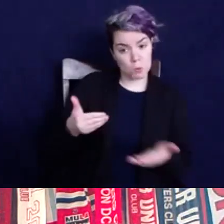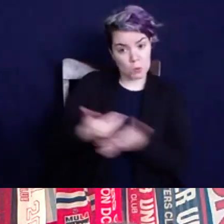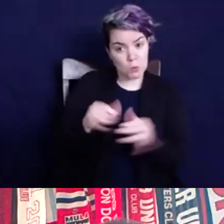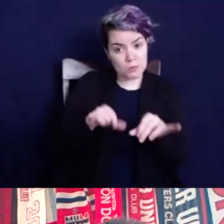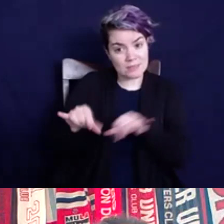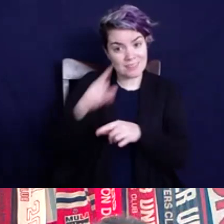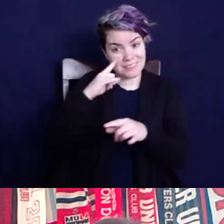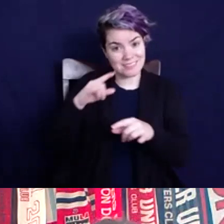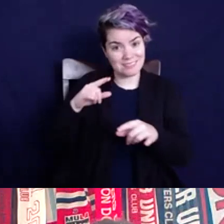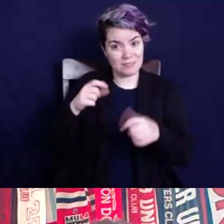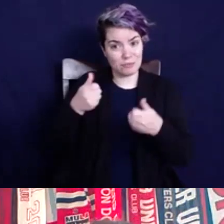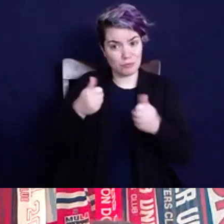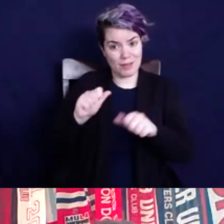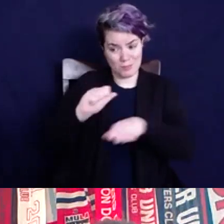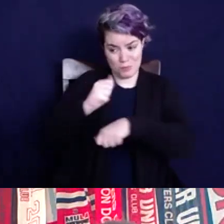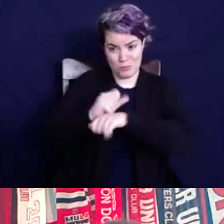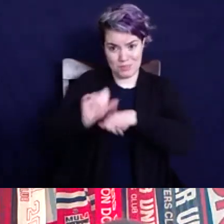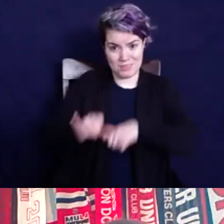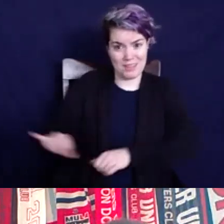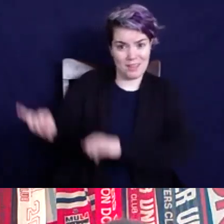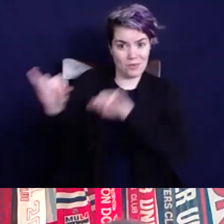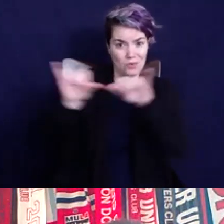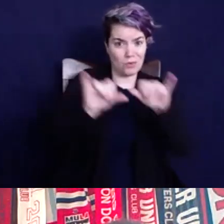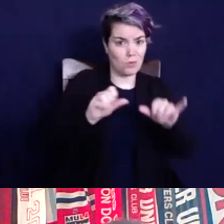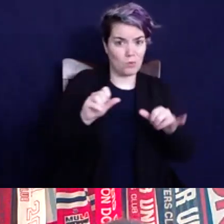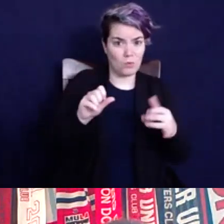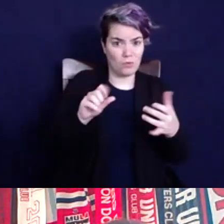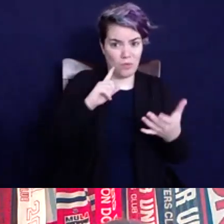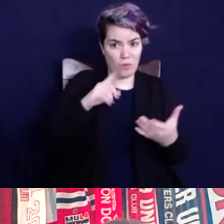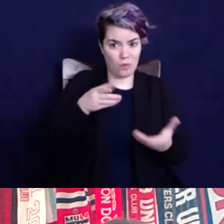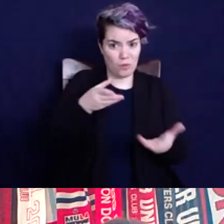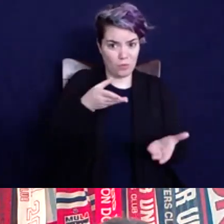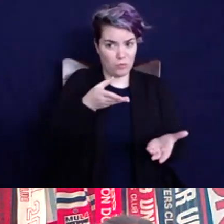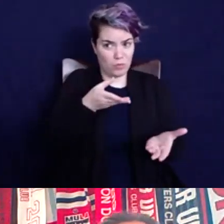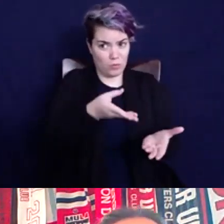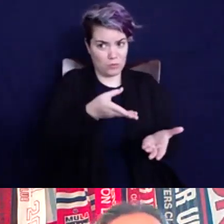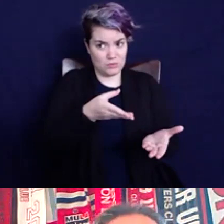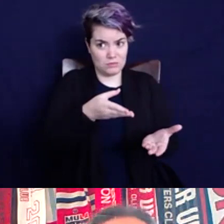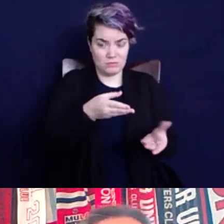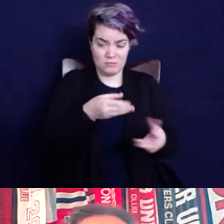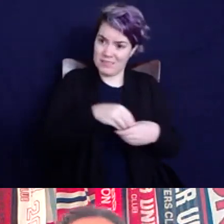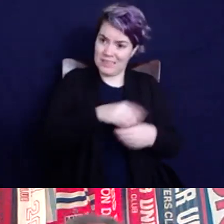for use of inpatient options? Well, I think it should be, but